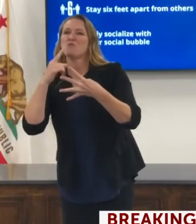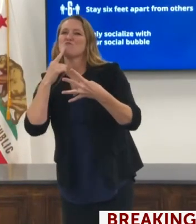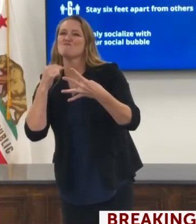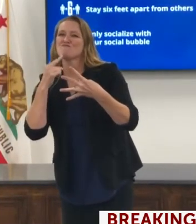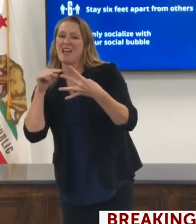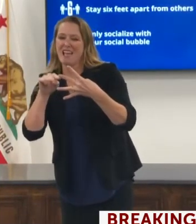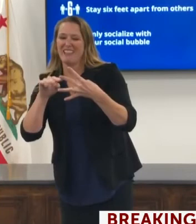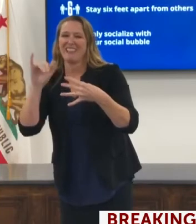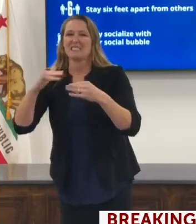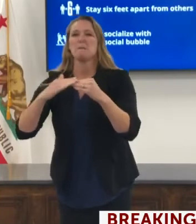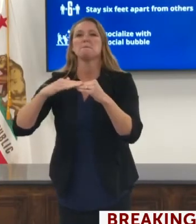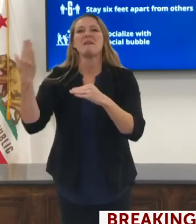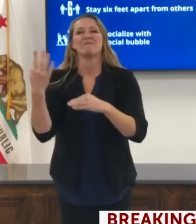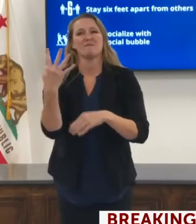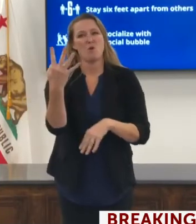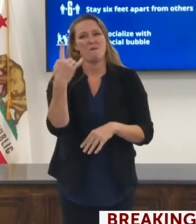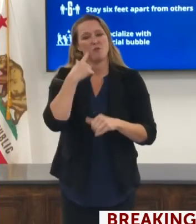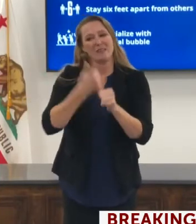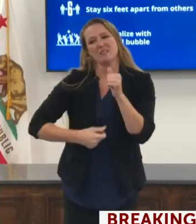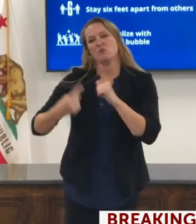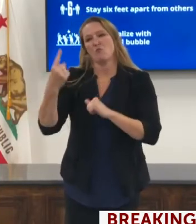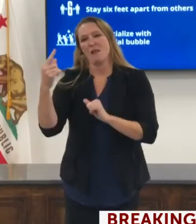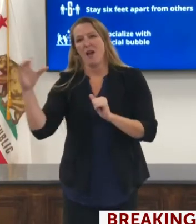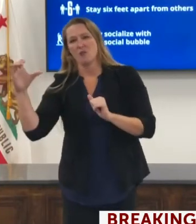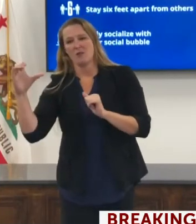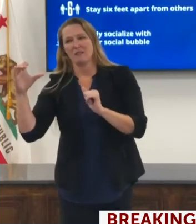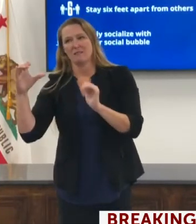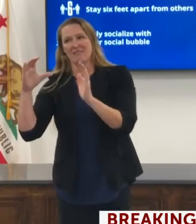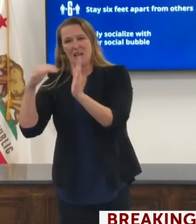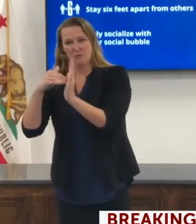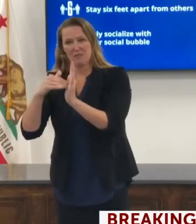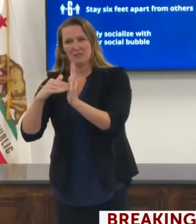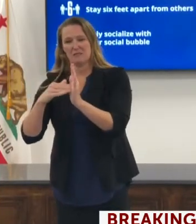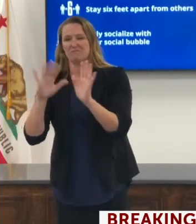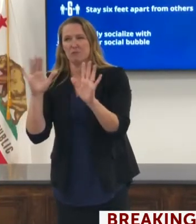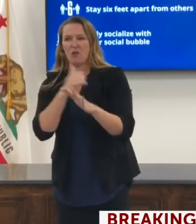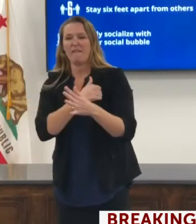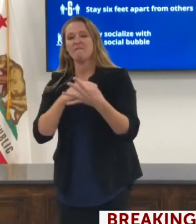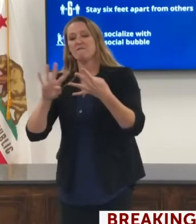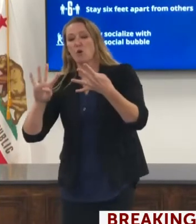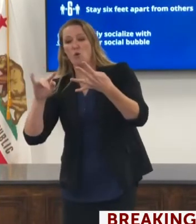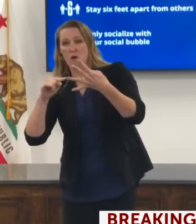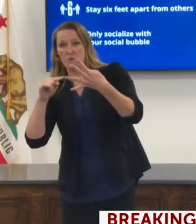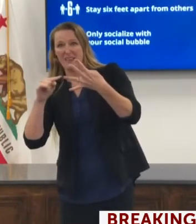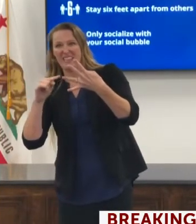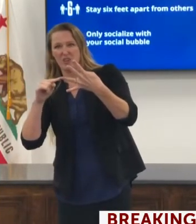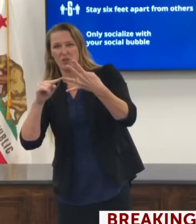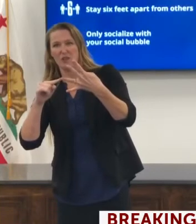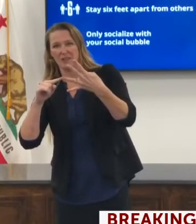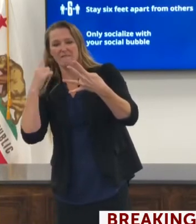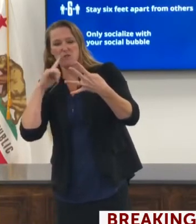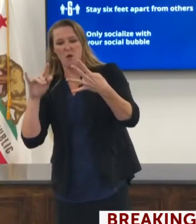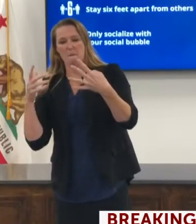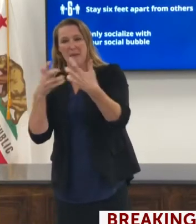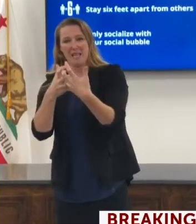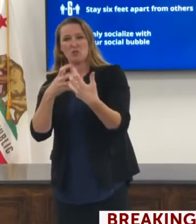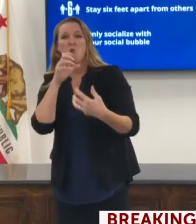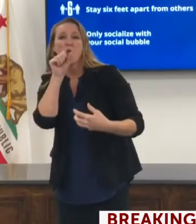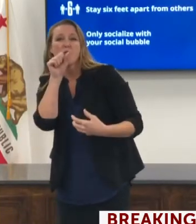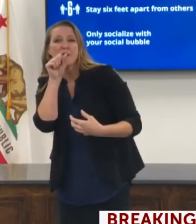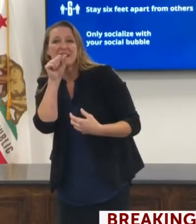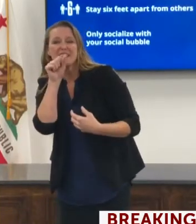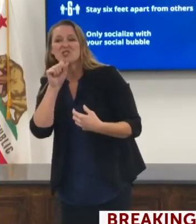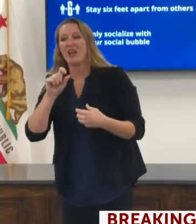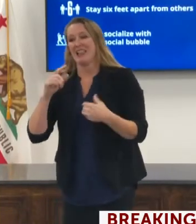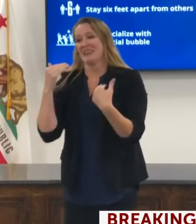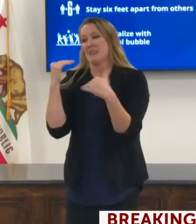100,000 population. That's where we would need to get and stay for 2 weeks in order for us to progress